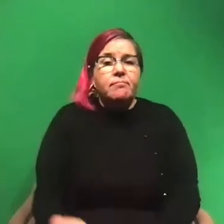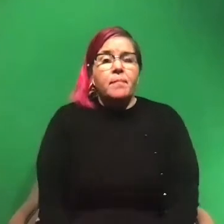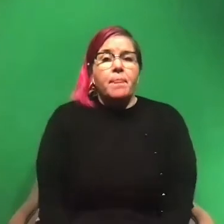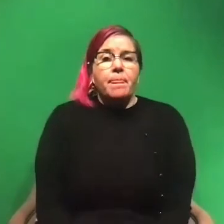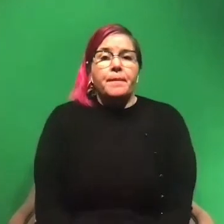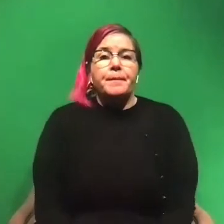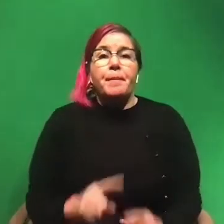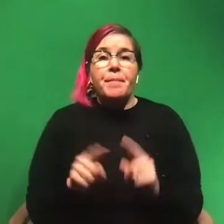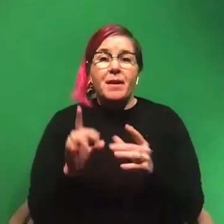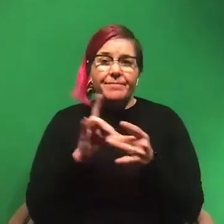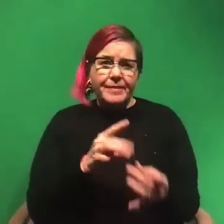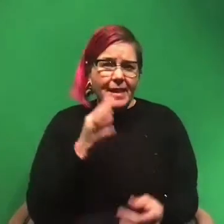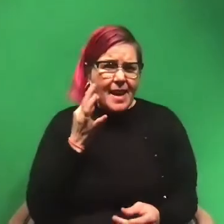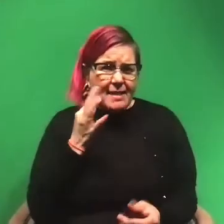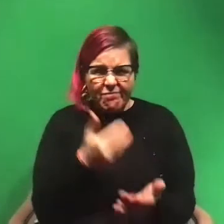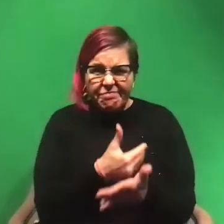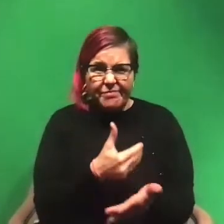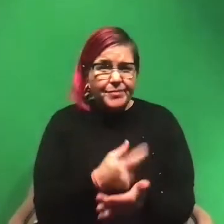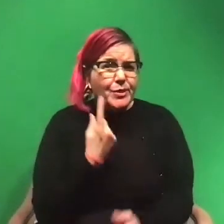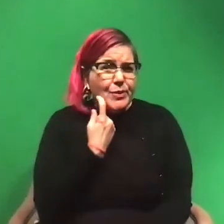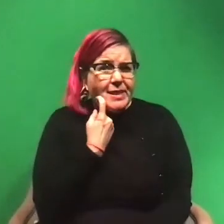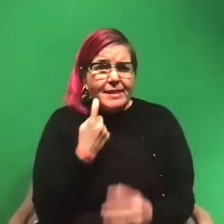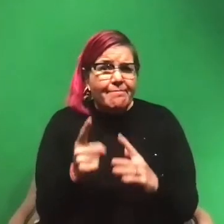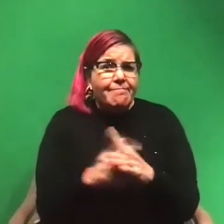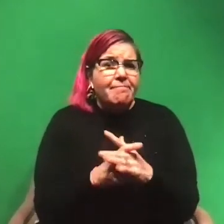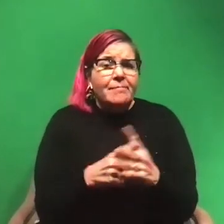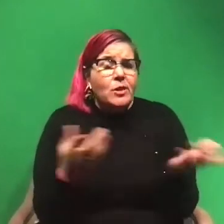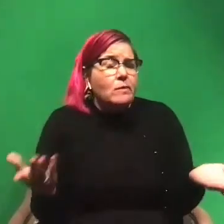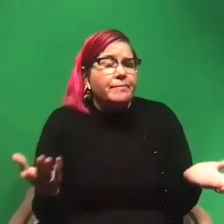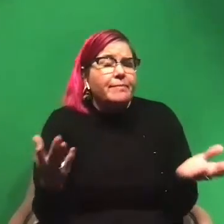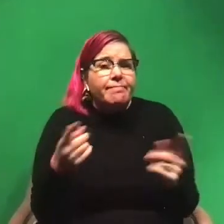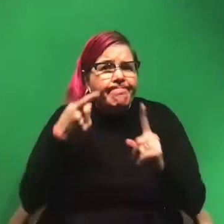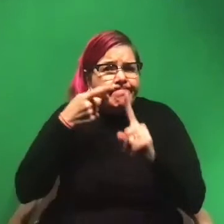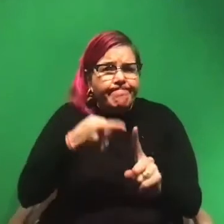it comes to cats, it's just too recent to pinpoint something. All